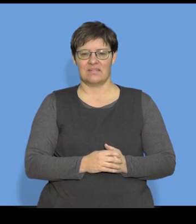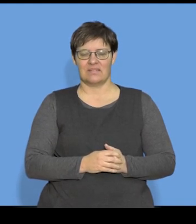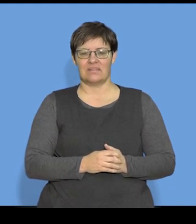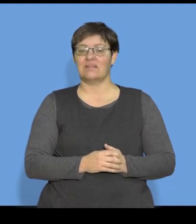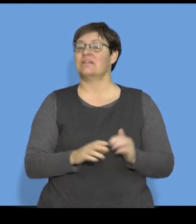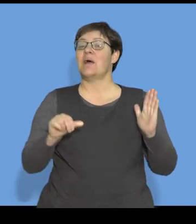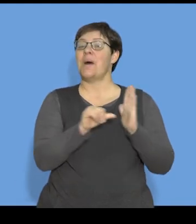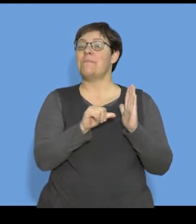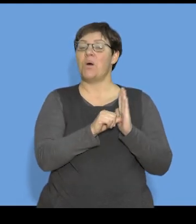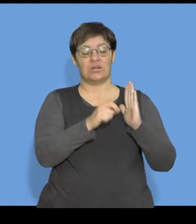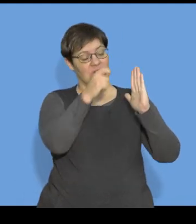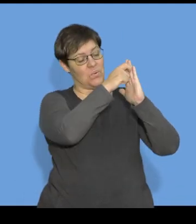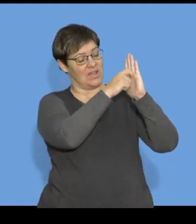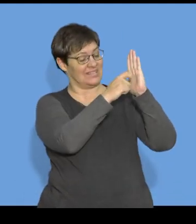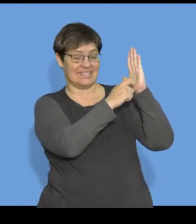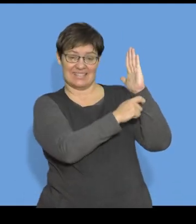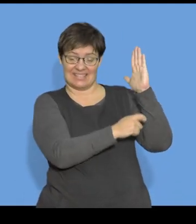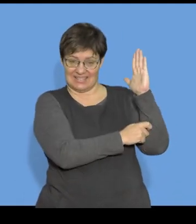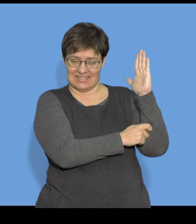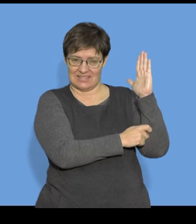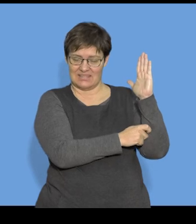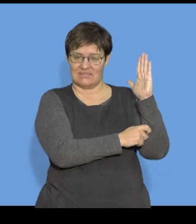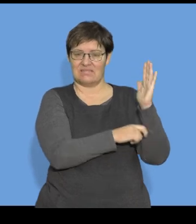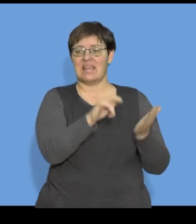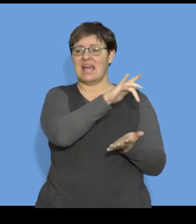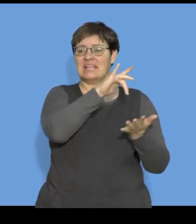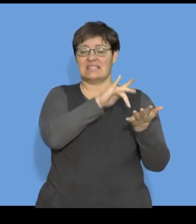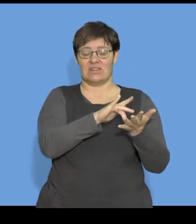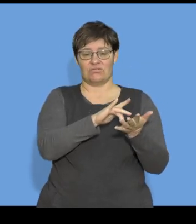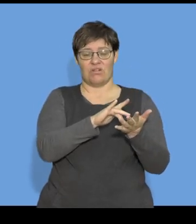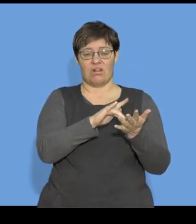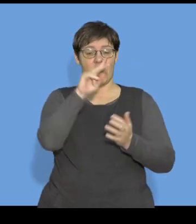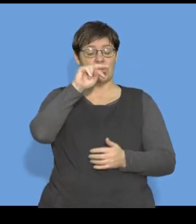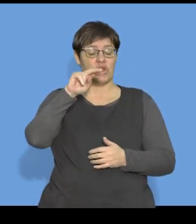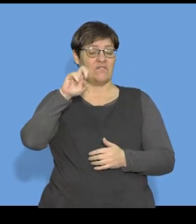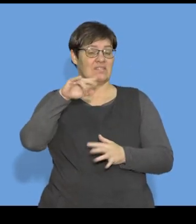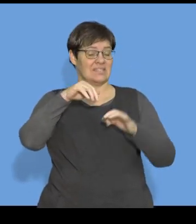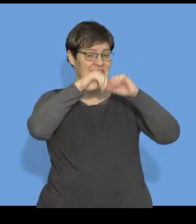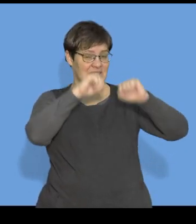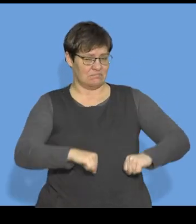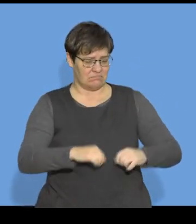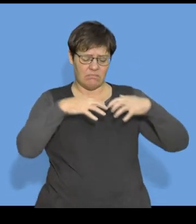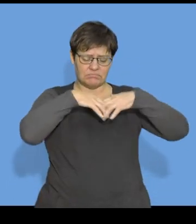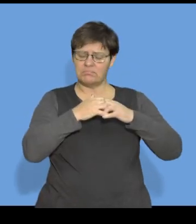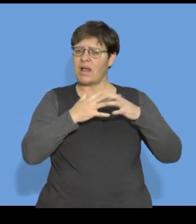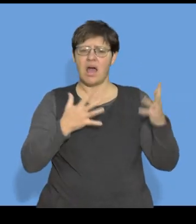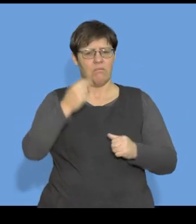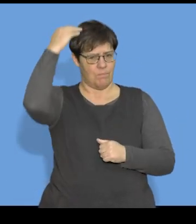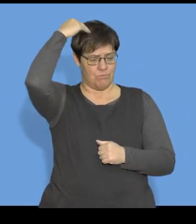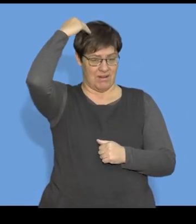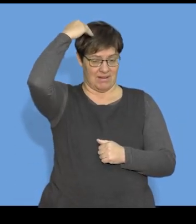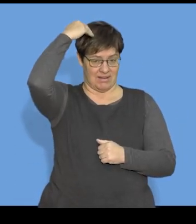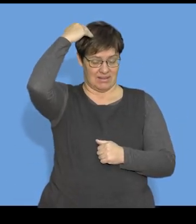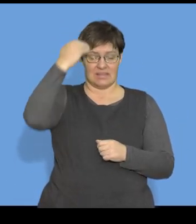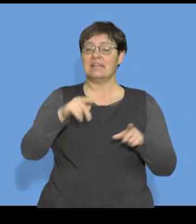The keywords that we're going to deal with here is central nervous system, which is formed by the brain